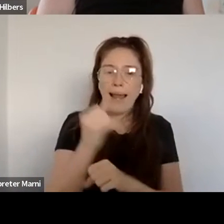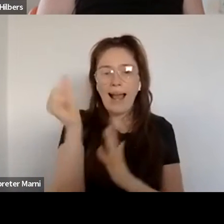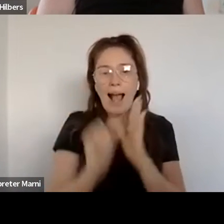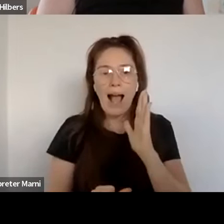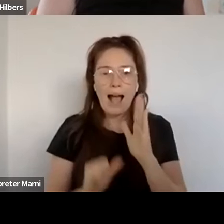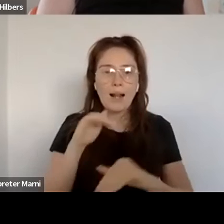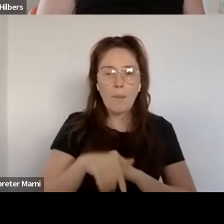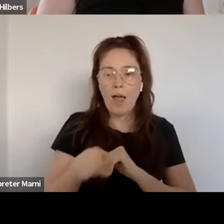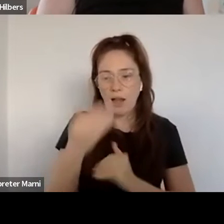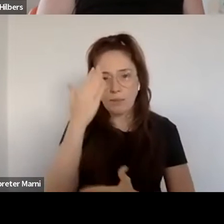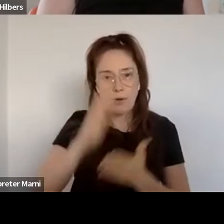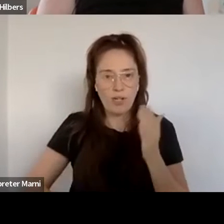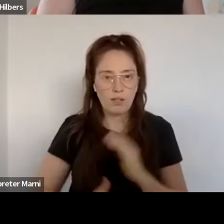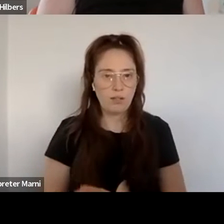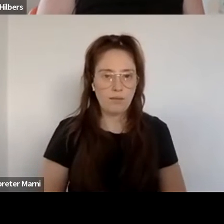it